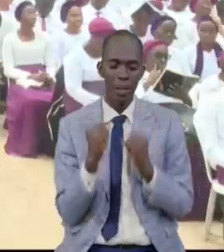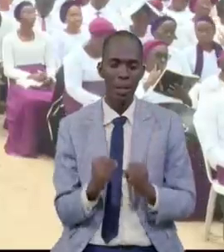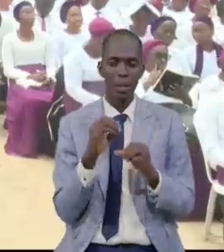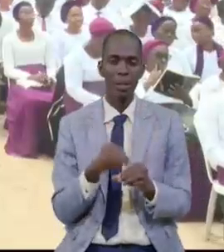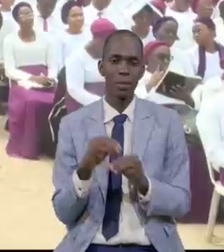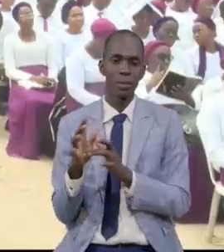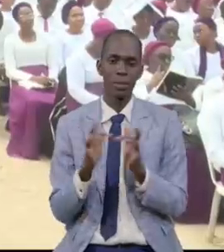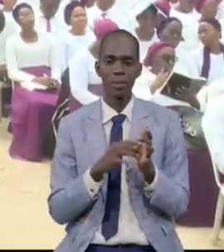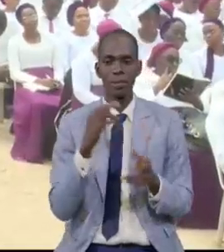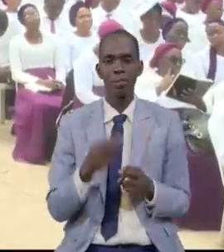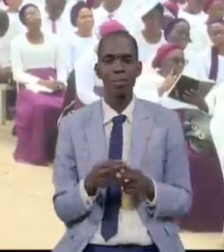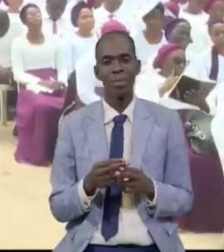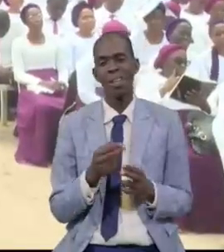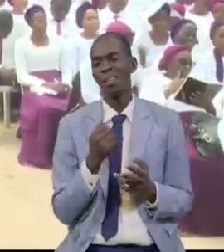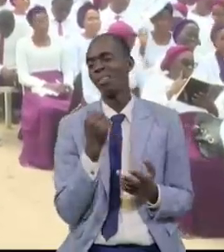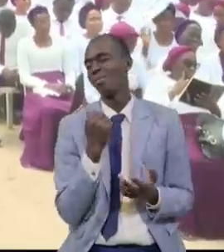Amen.